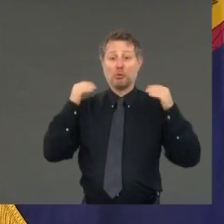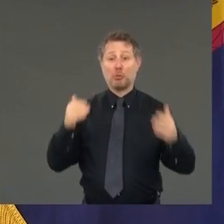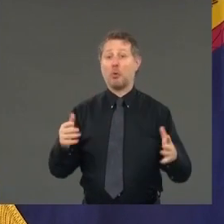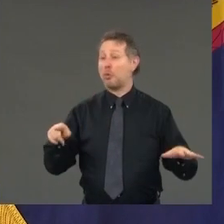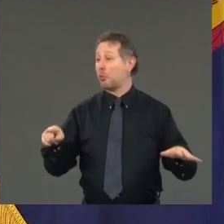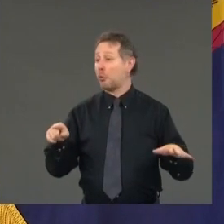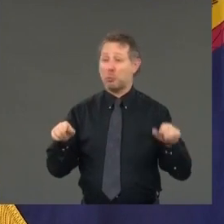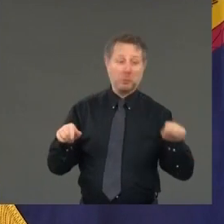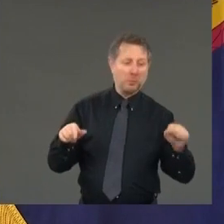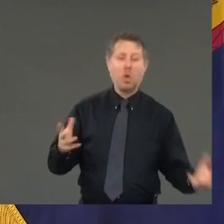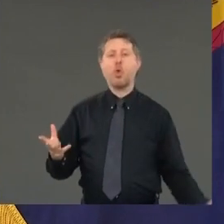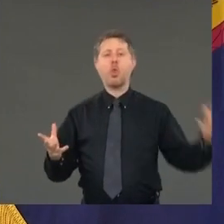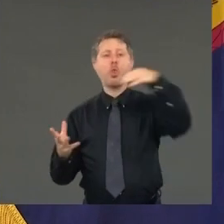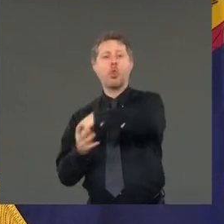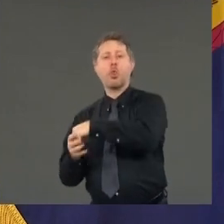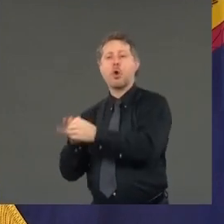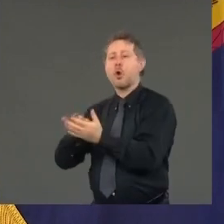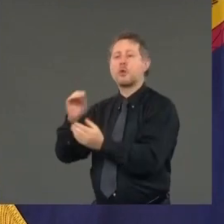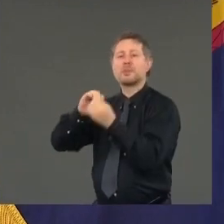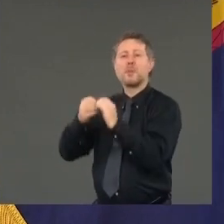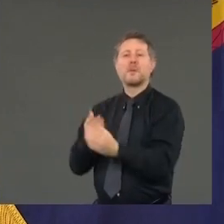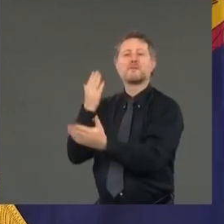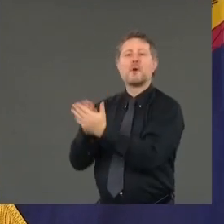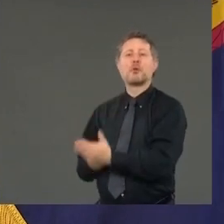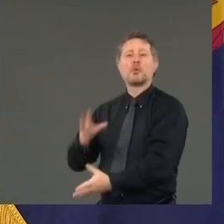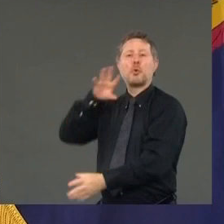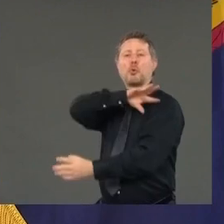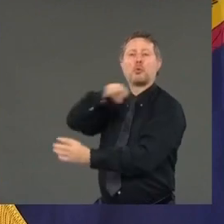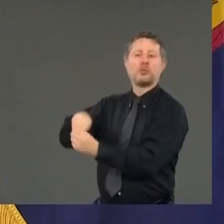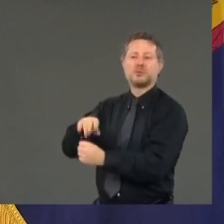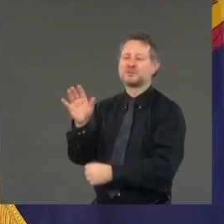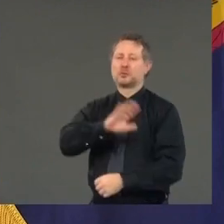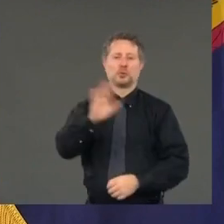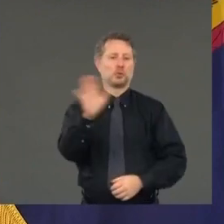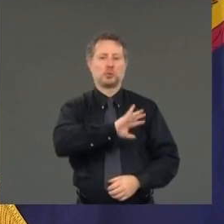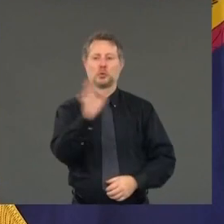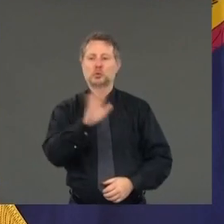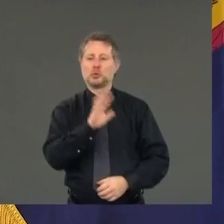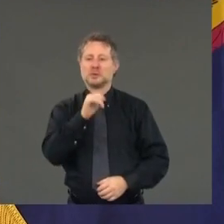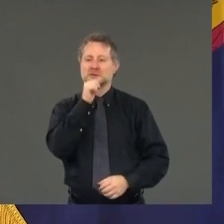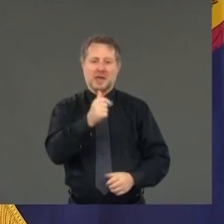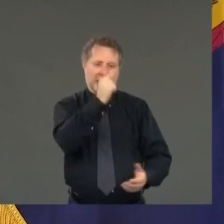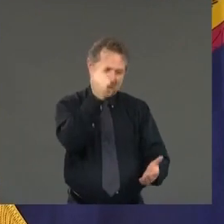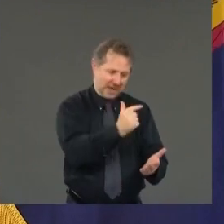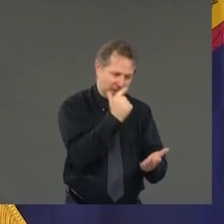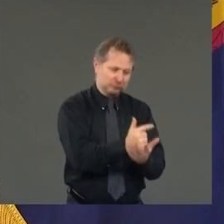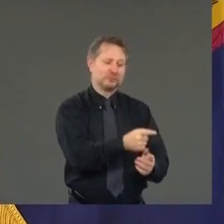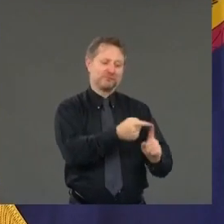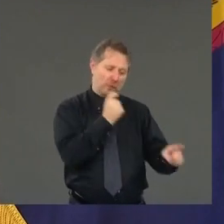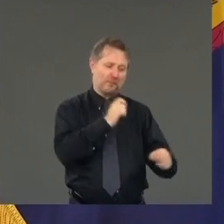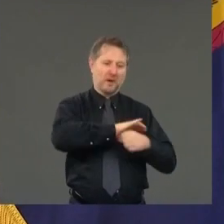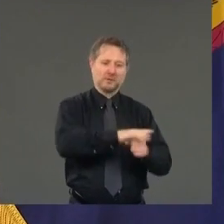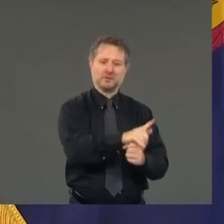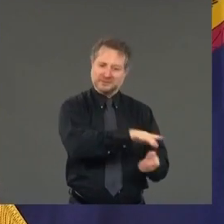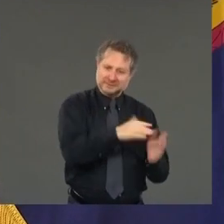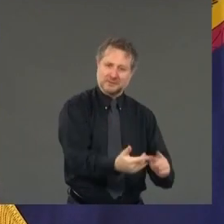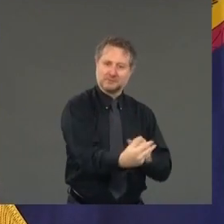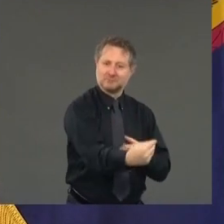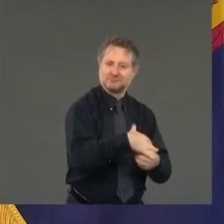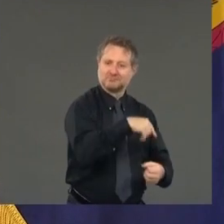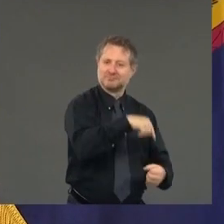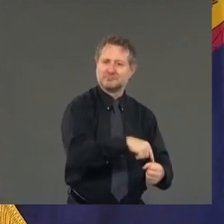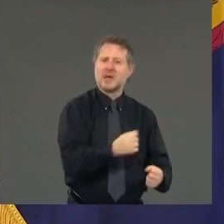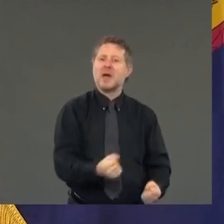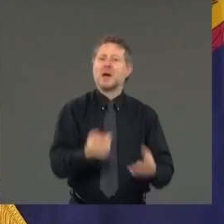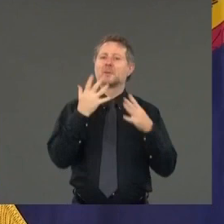confirmed. Some people say, no, they're not confirmed deaths. I asked, how many deaths do you have from